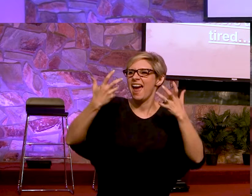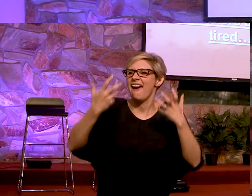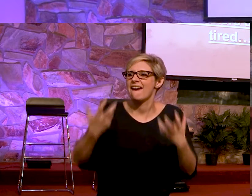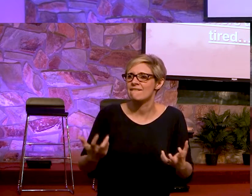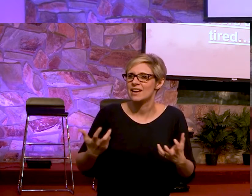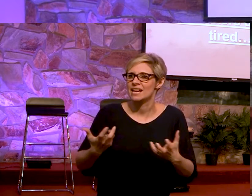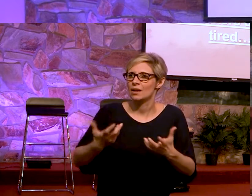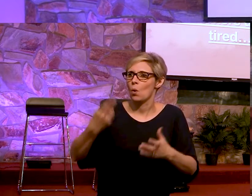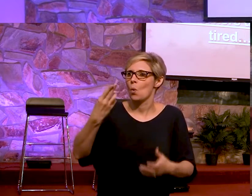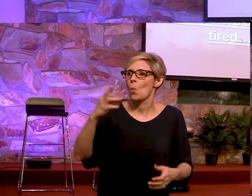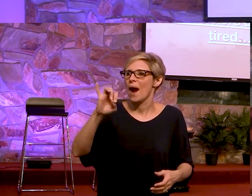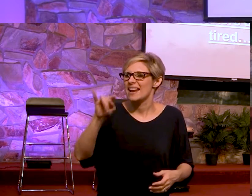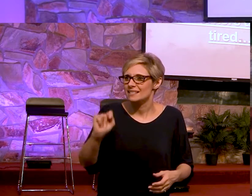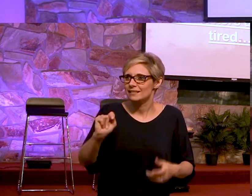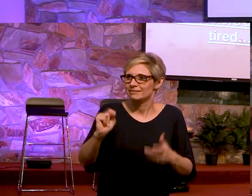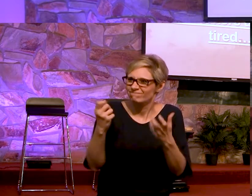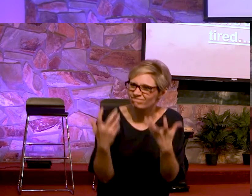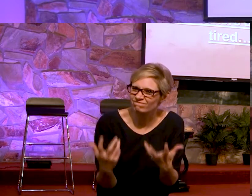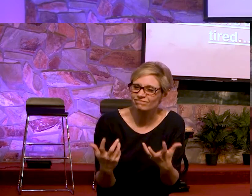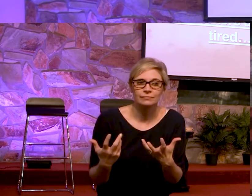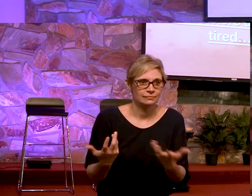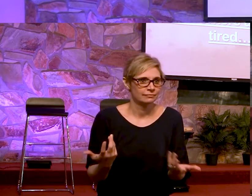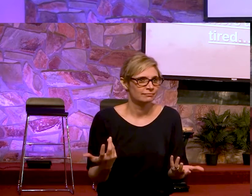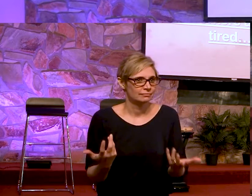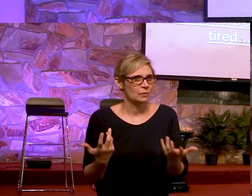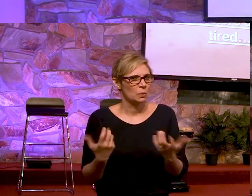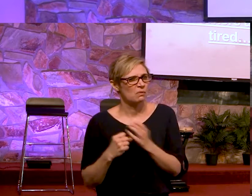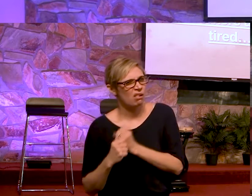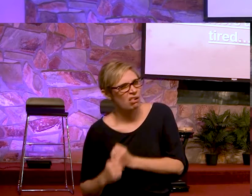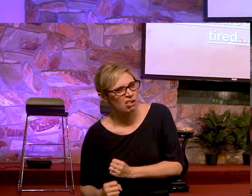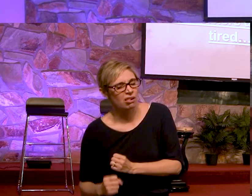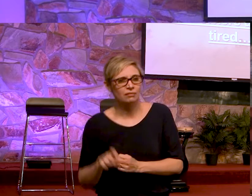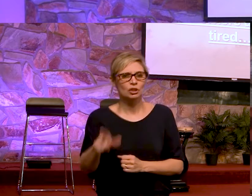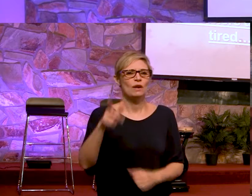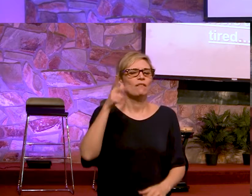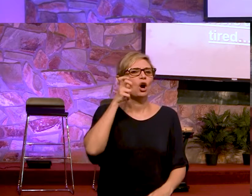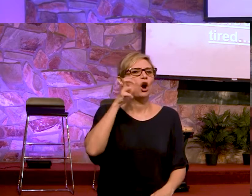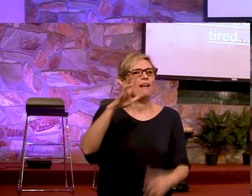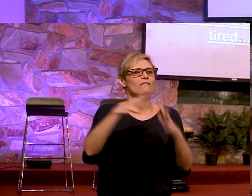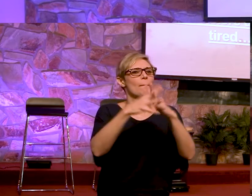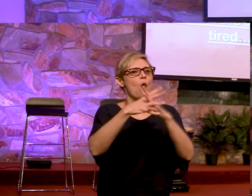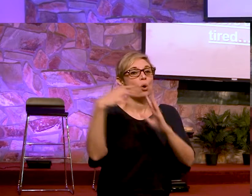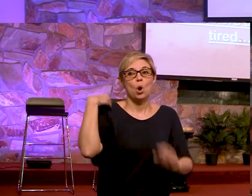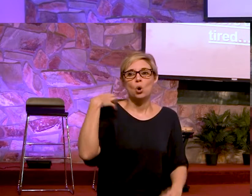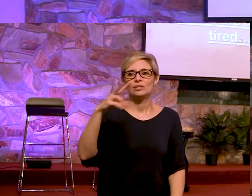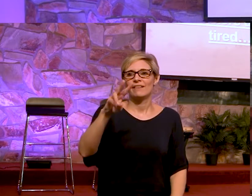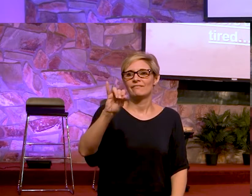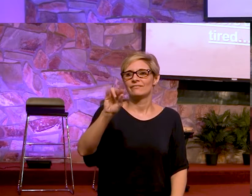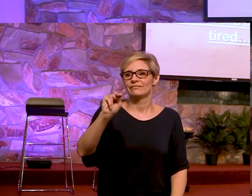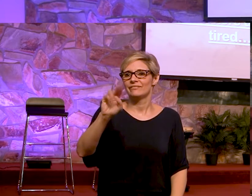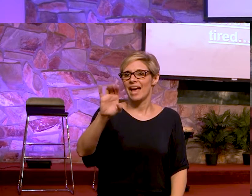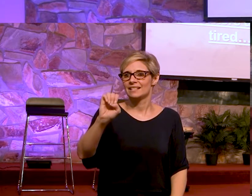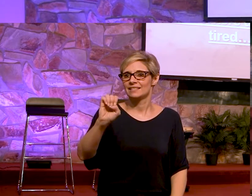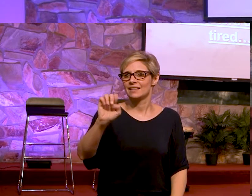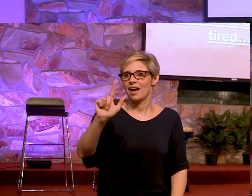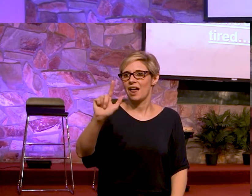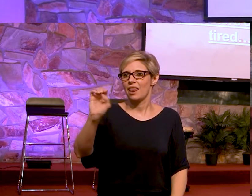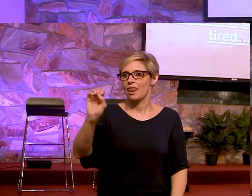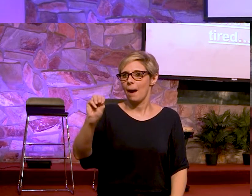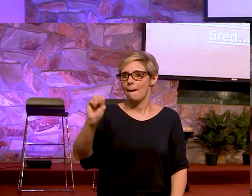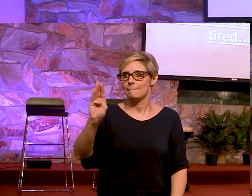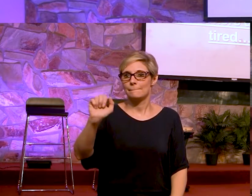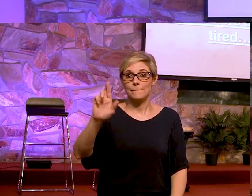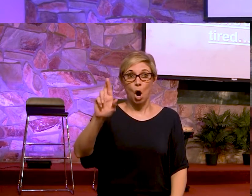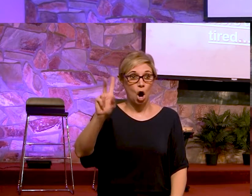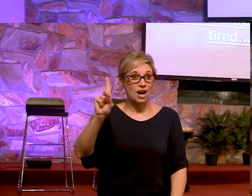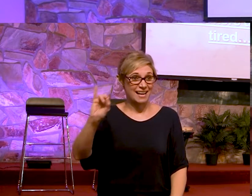How many of you ever heard of the football coach Vince Lombardi? Great football coach. I like what he has to say. He